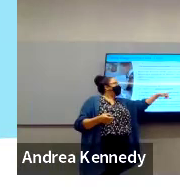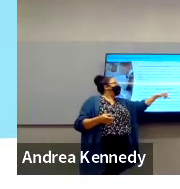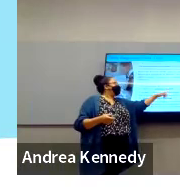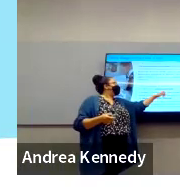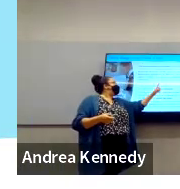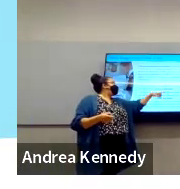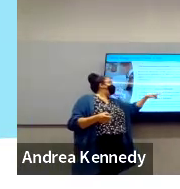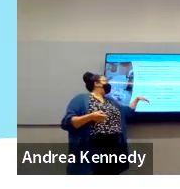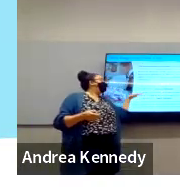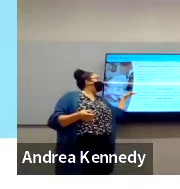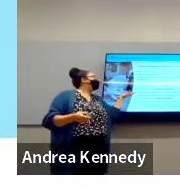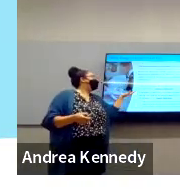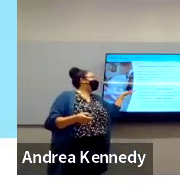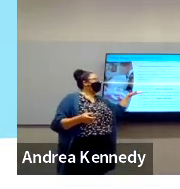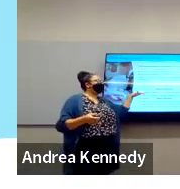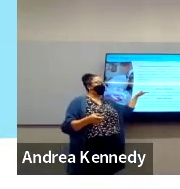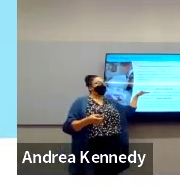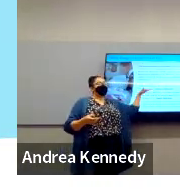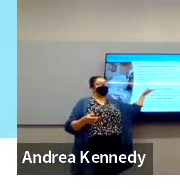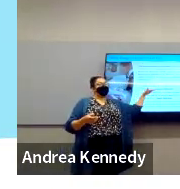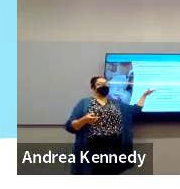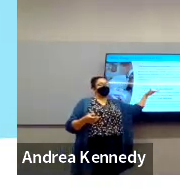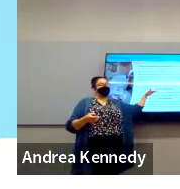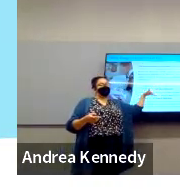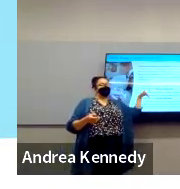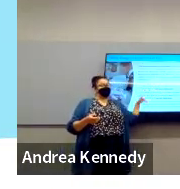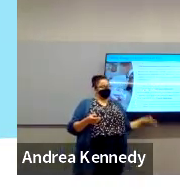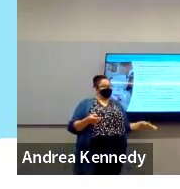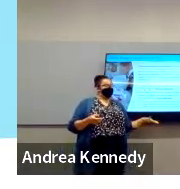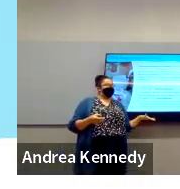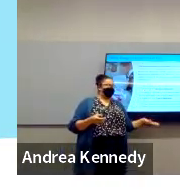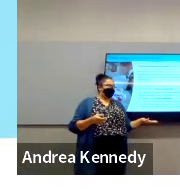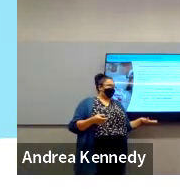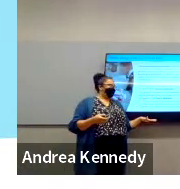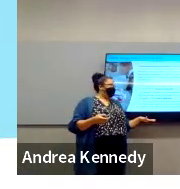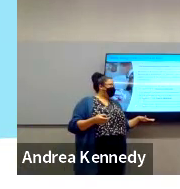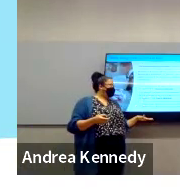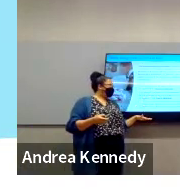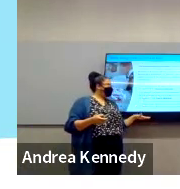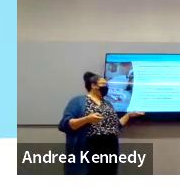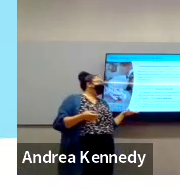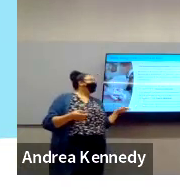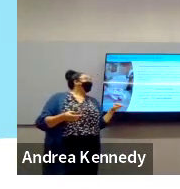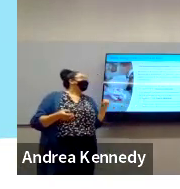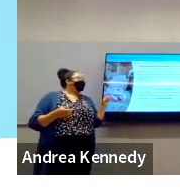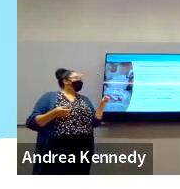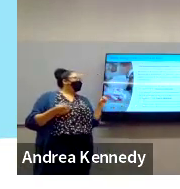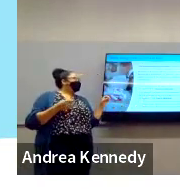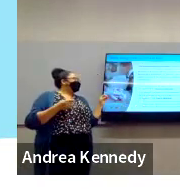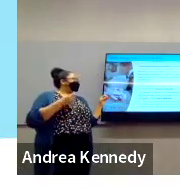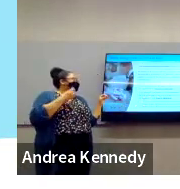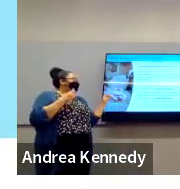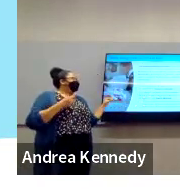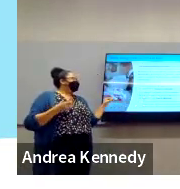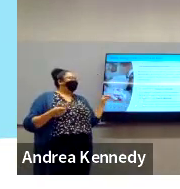30, 2024, then that adjustment is going to be considered a rent decrease. Now,